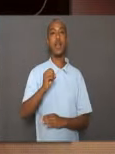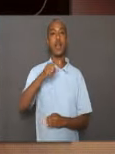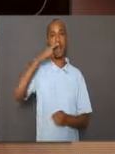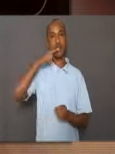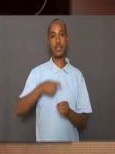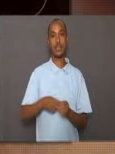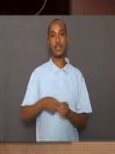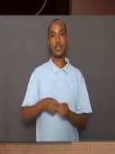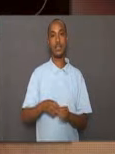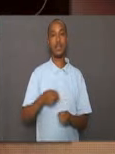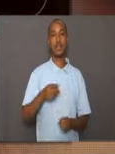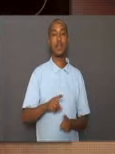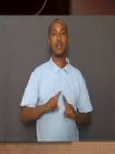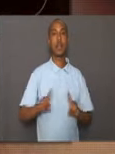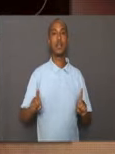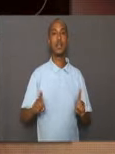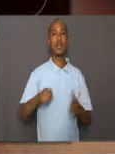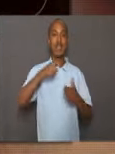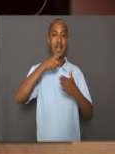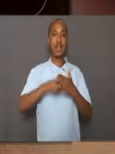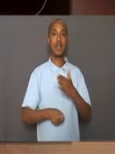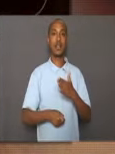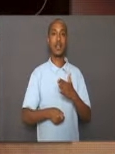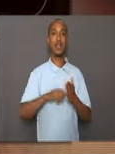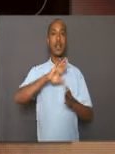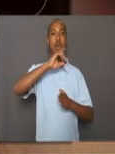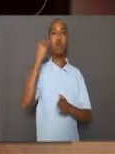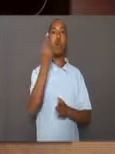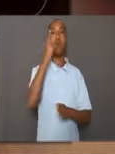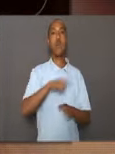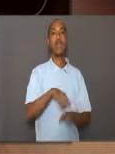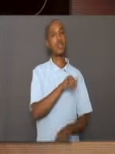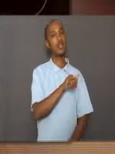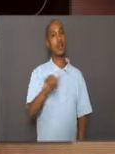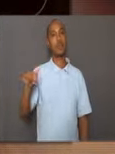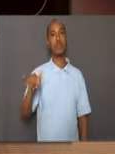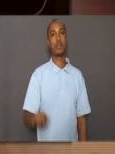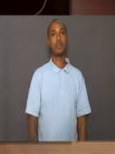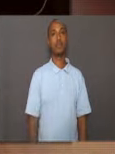gases, but the results were always the same.